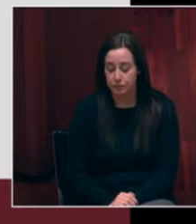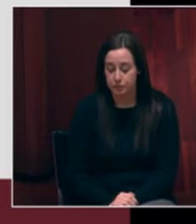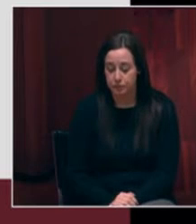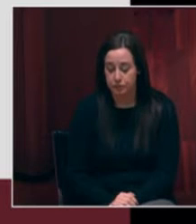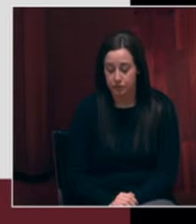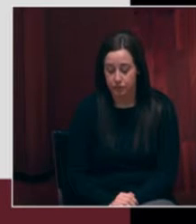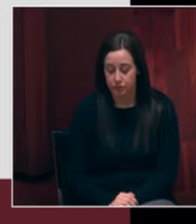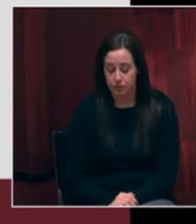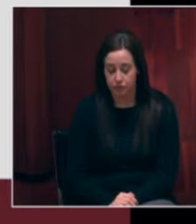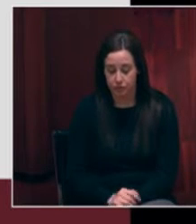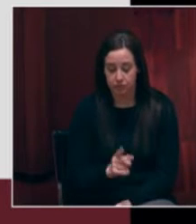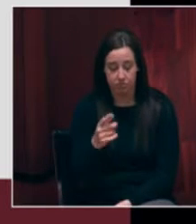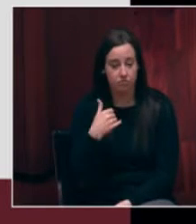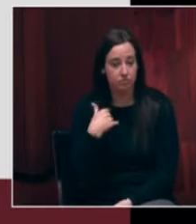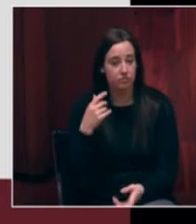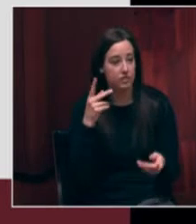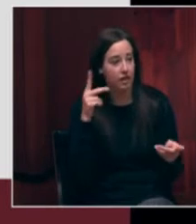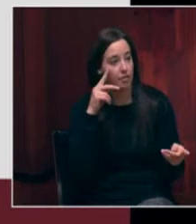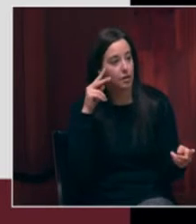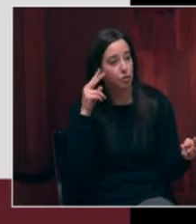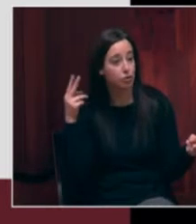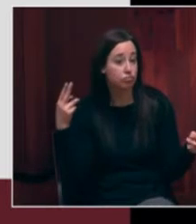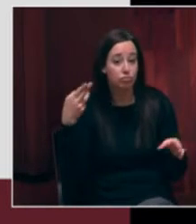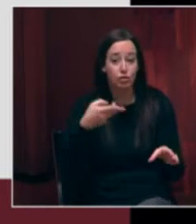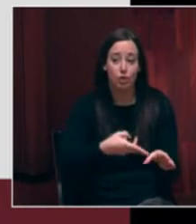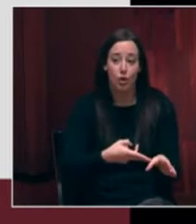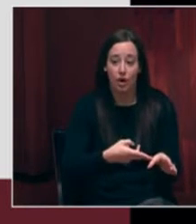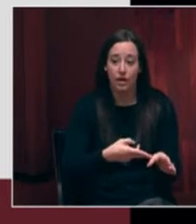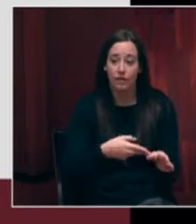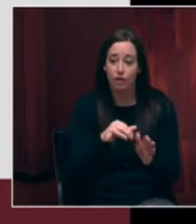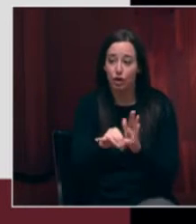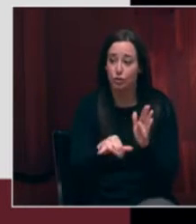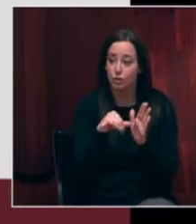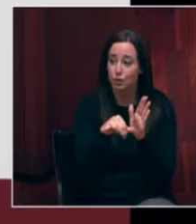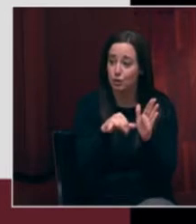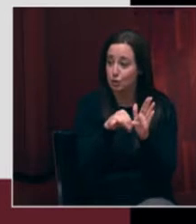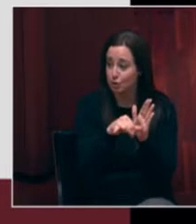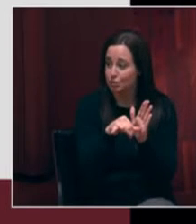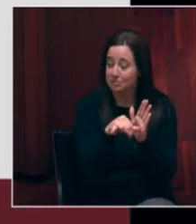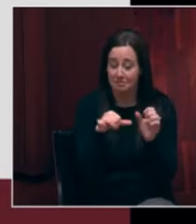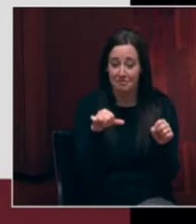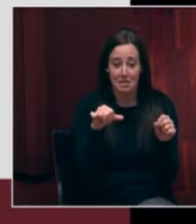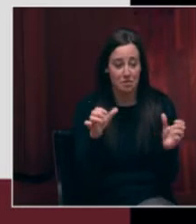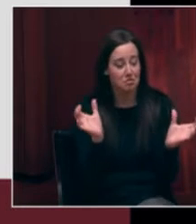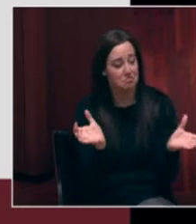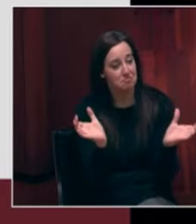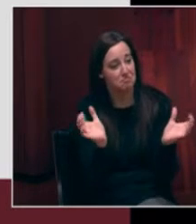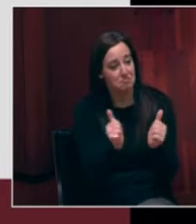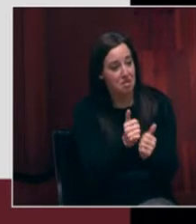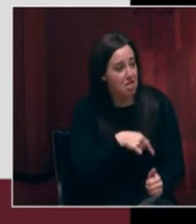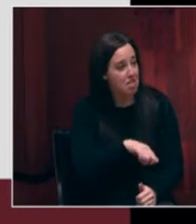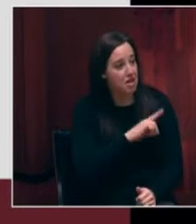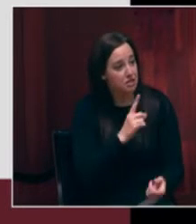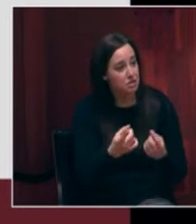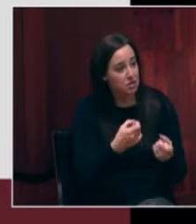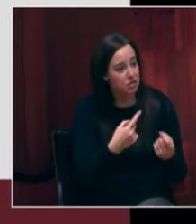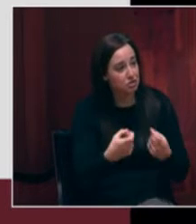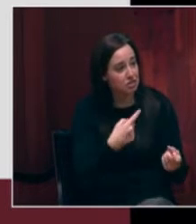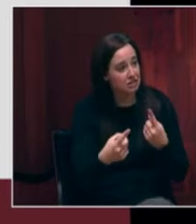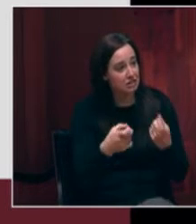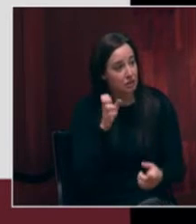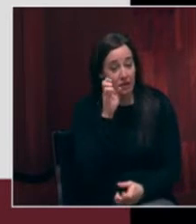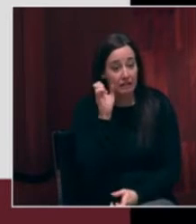We'll have folks virtually on YouTube, so we'll be able to have you chat with us, ask questions with us, or